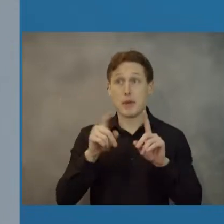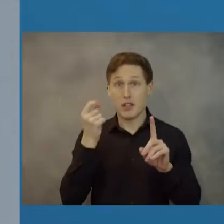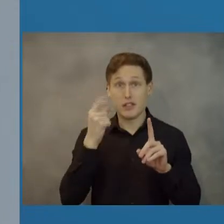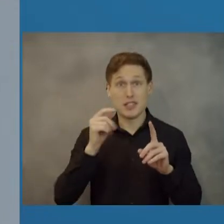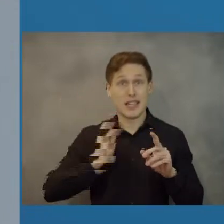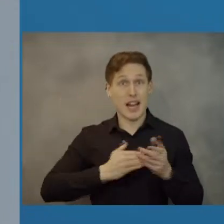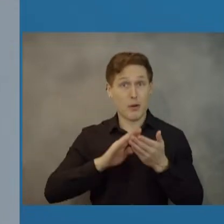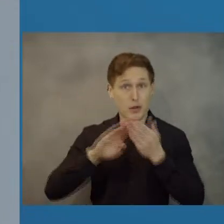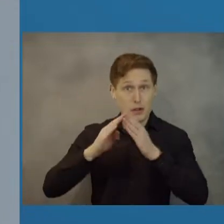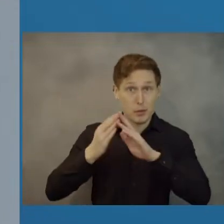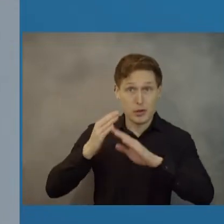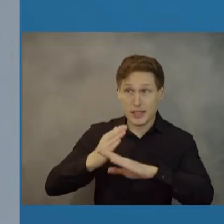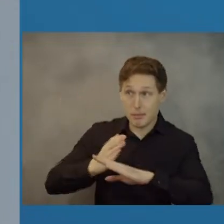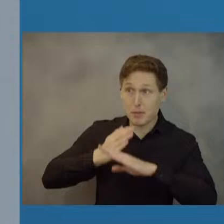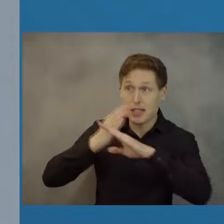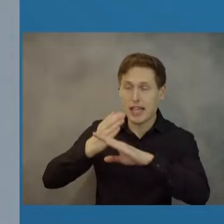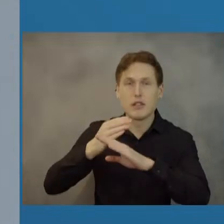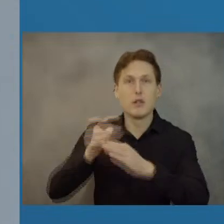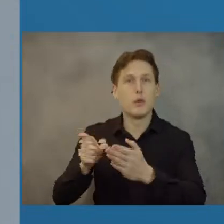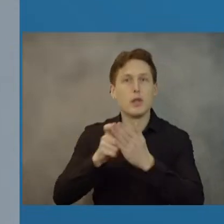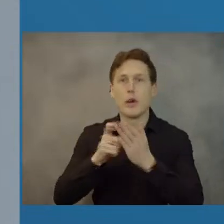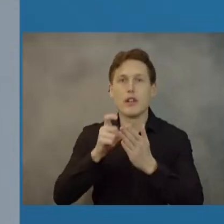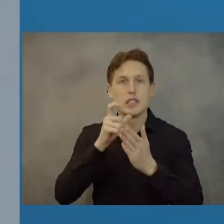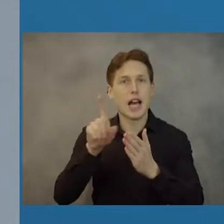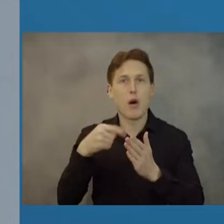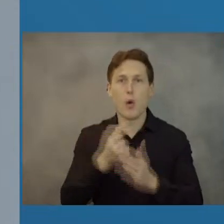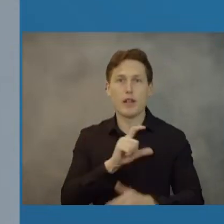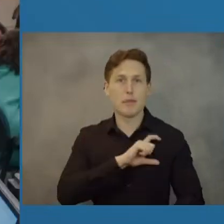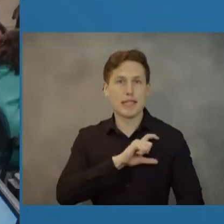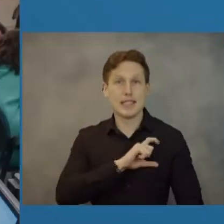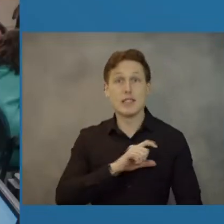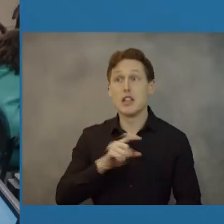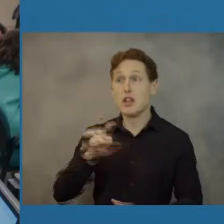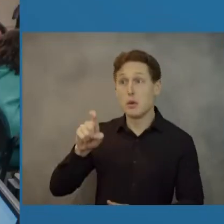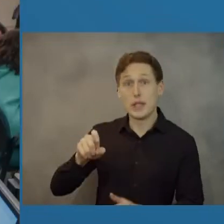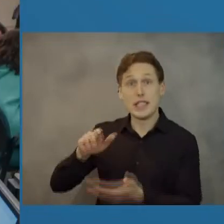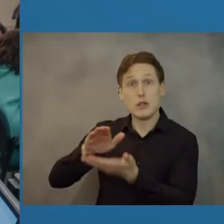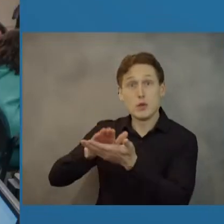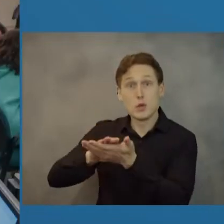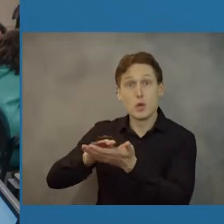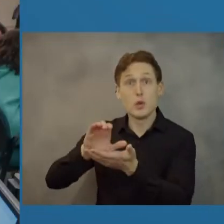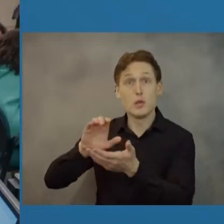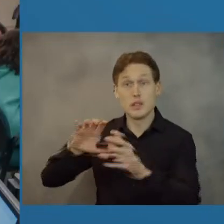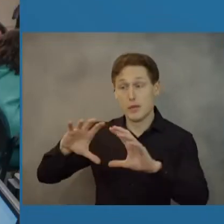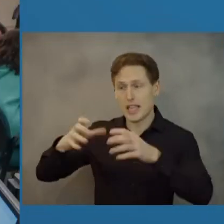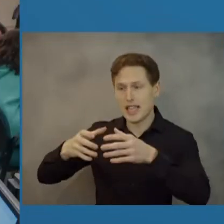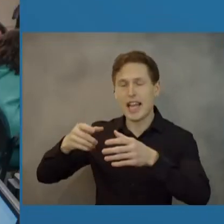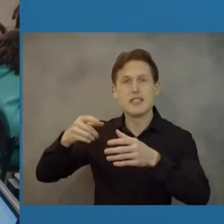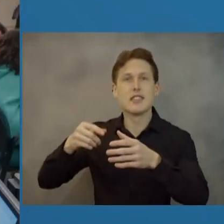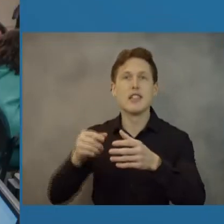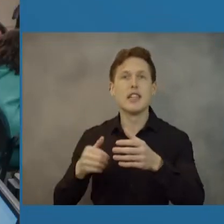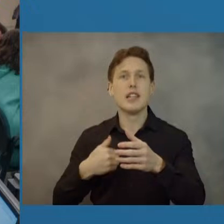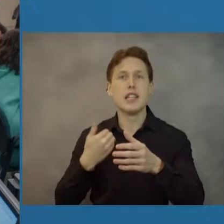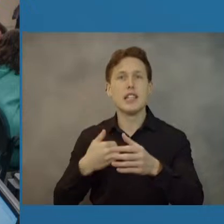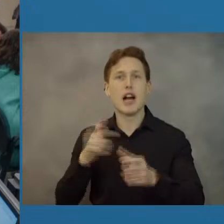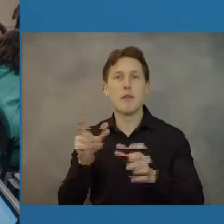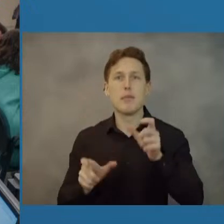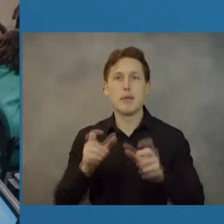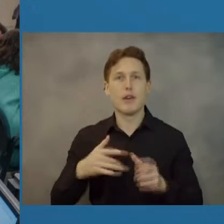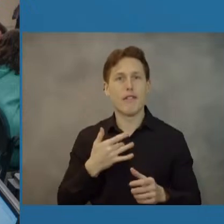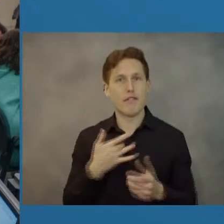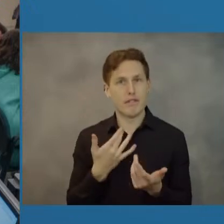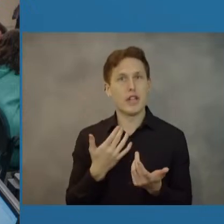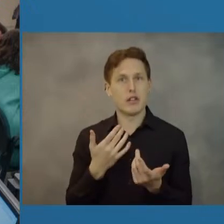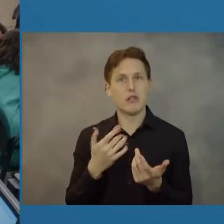safe. We need classrooms where young minds can flourish. And that means eliminating once and for all